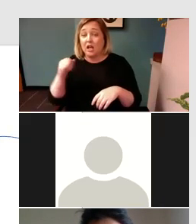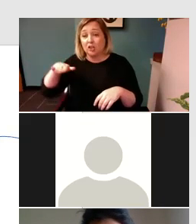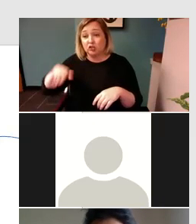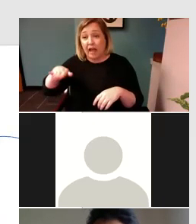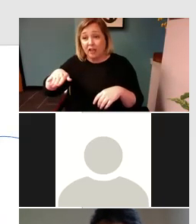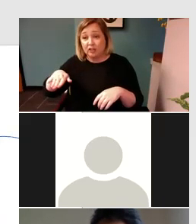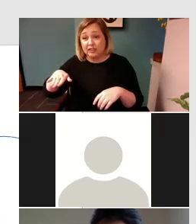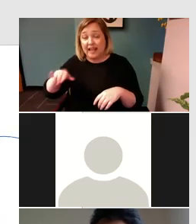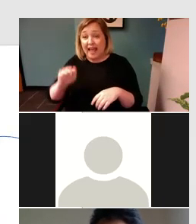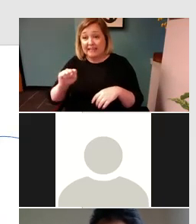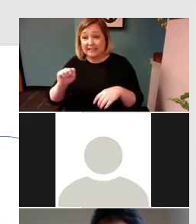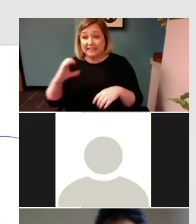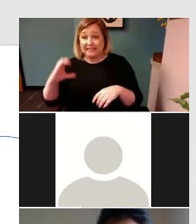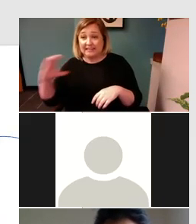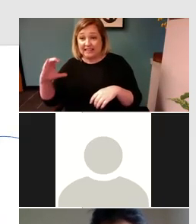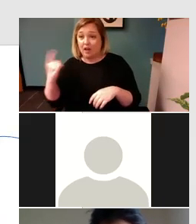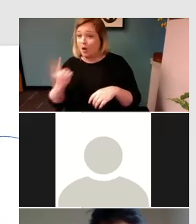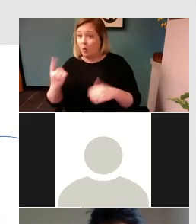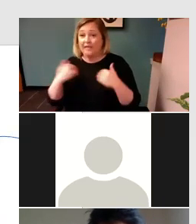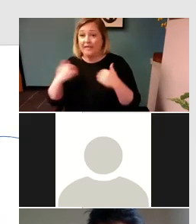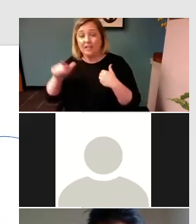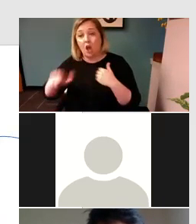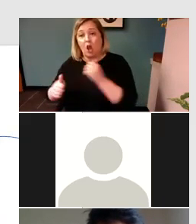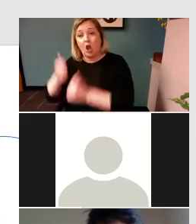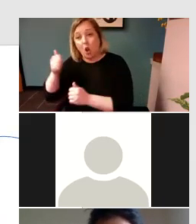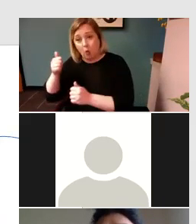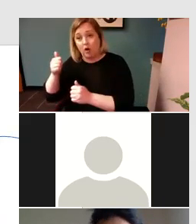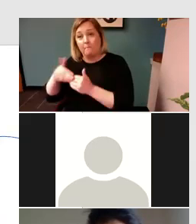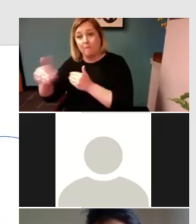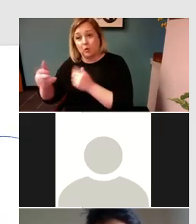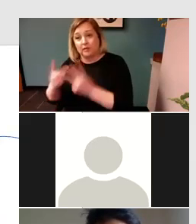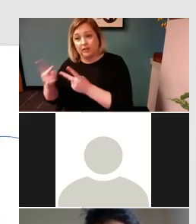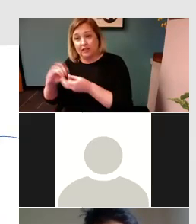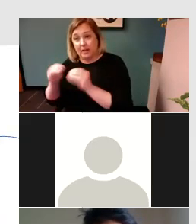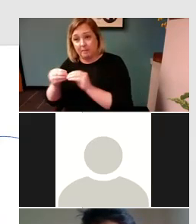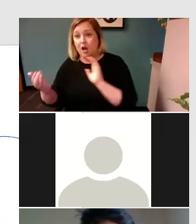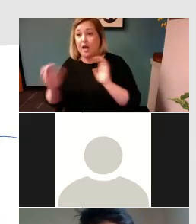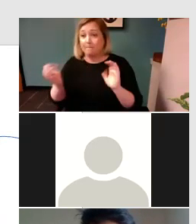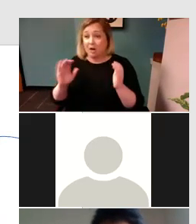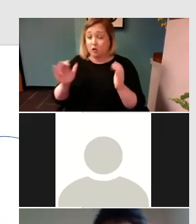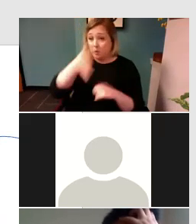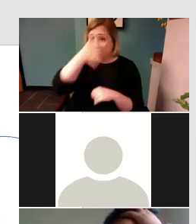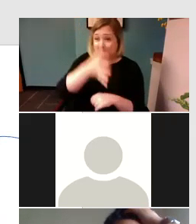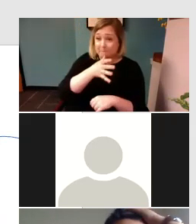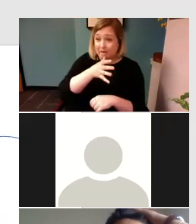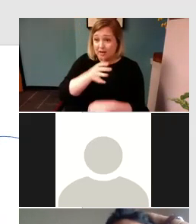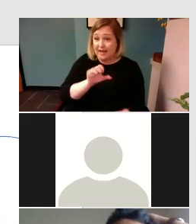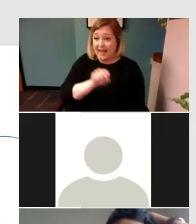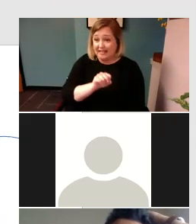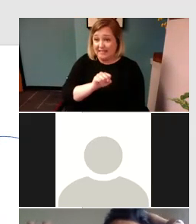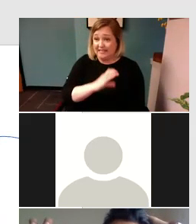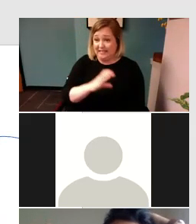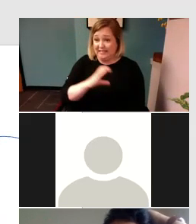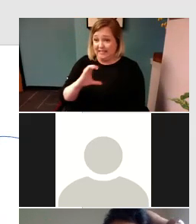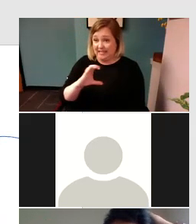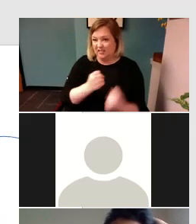would always have a lower post visit number than a parent SCC. And if we combine all